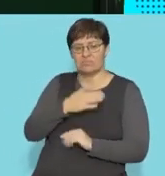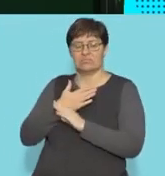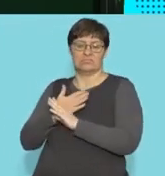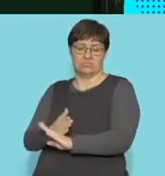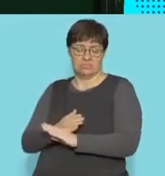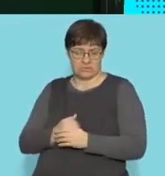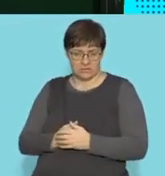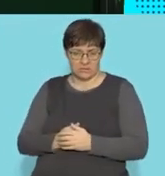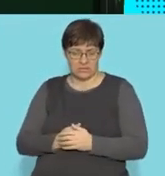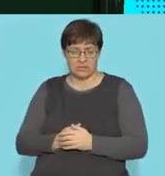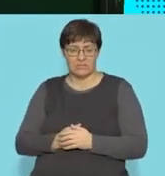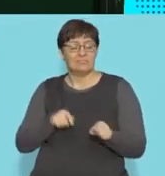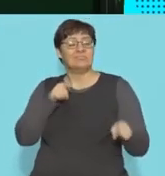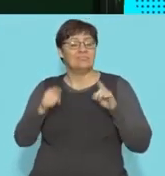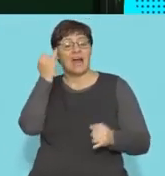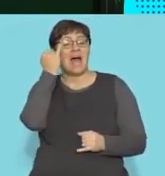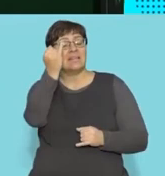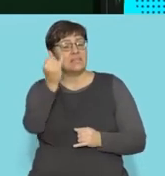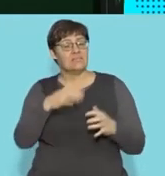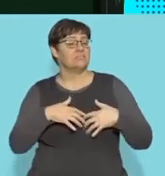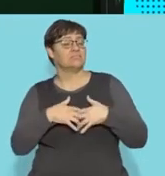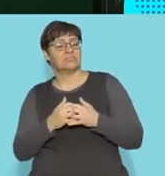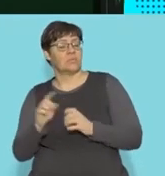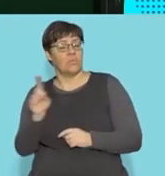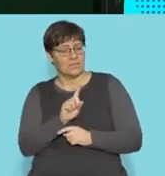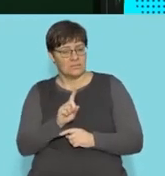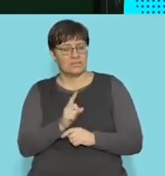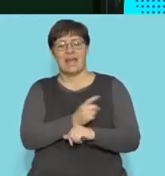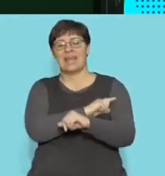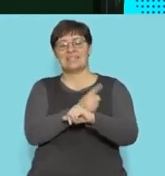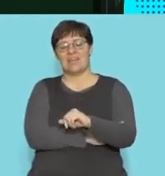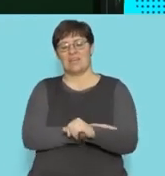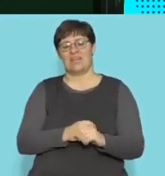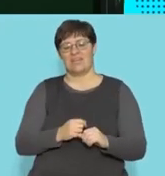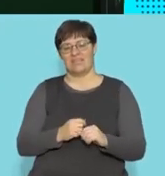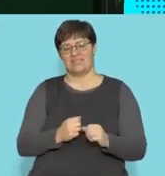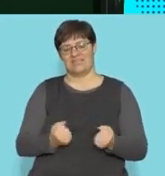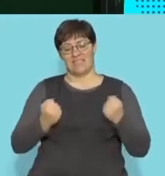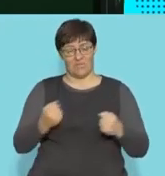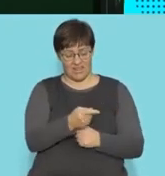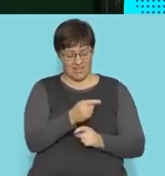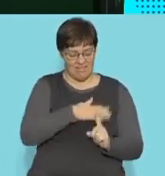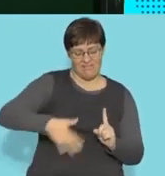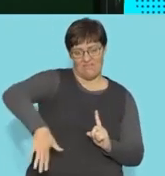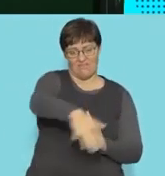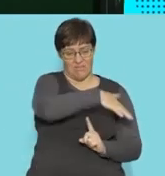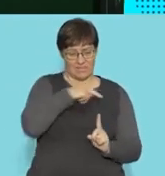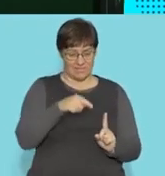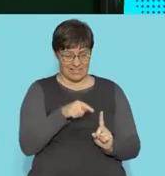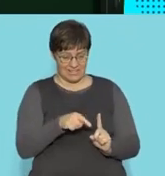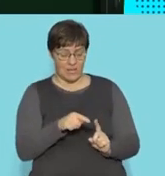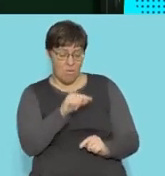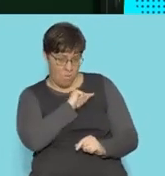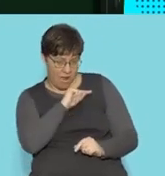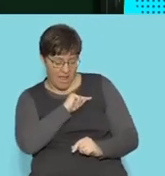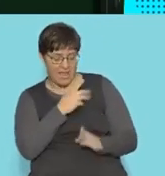environmental resistance, and these ideas create the carrying capacity of the environment,